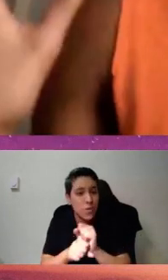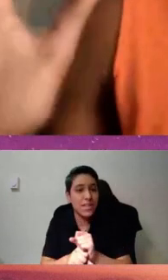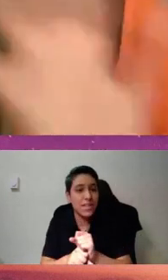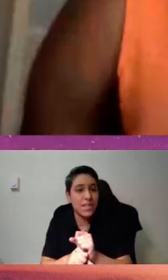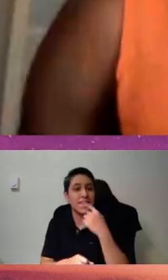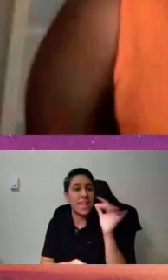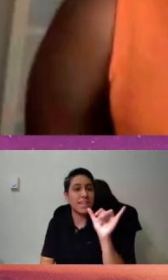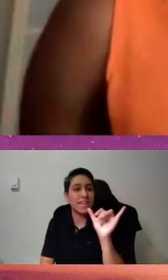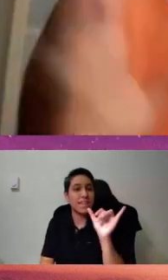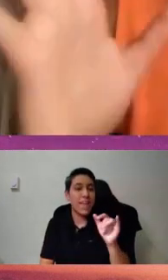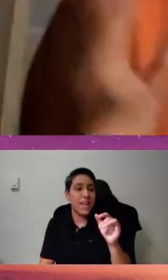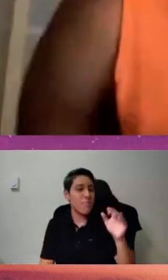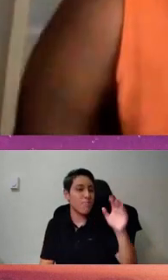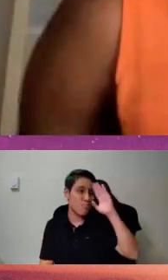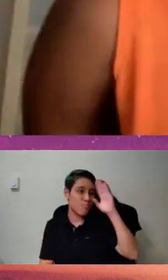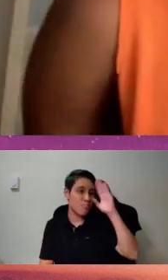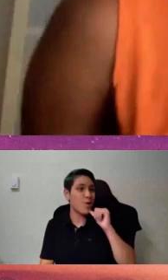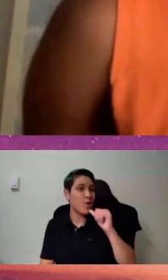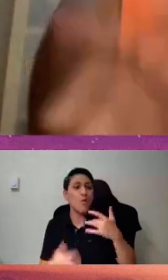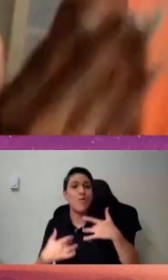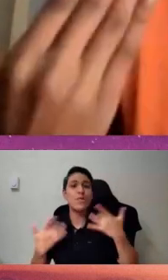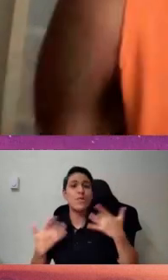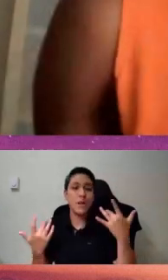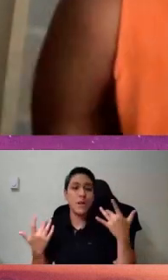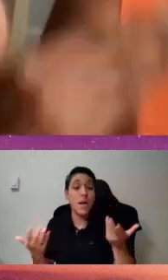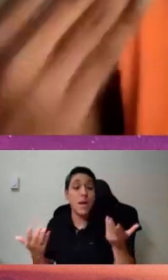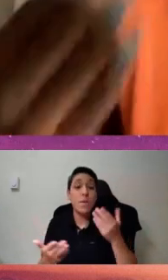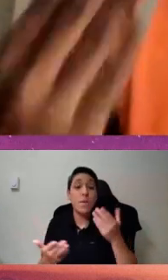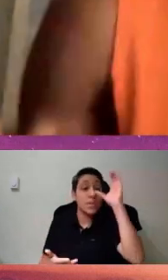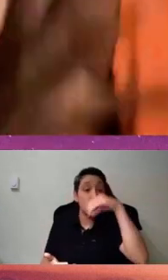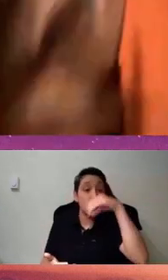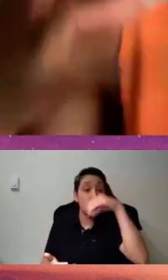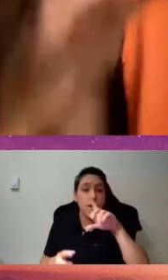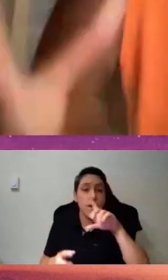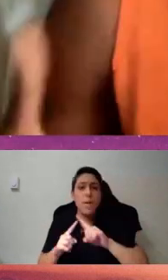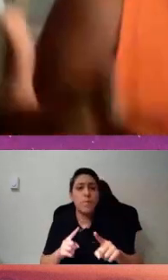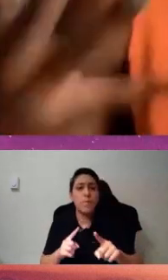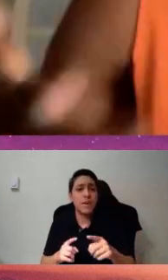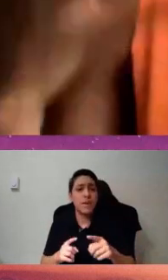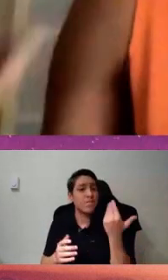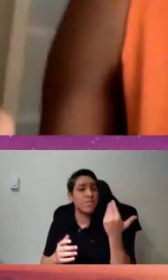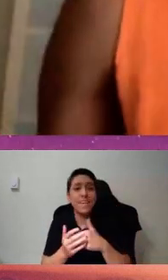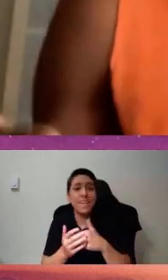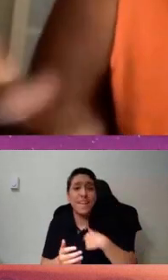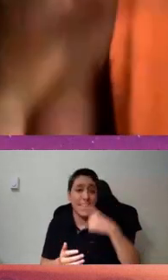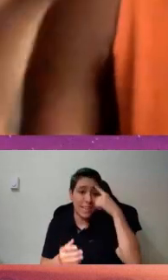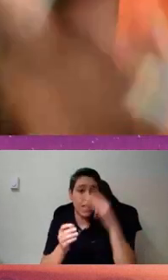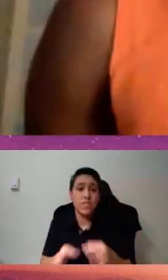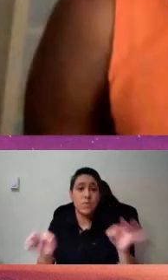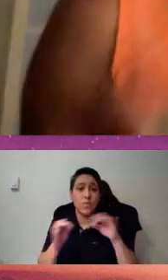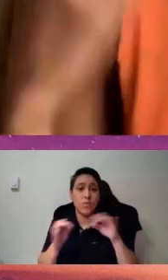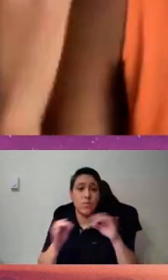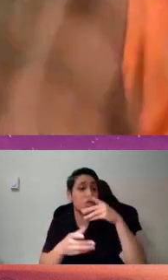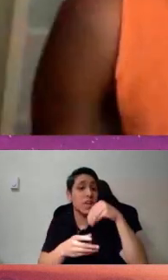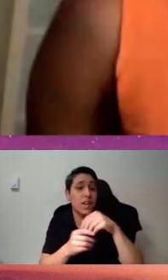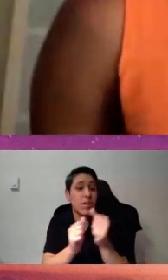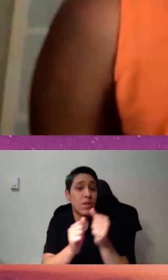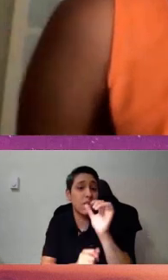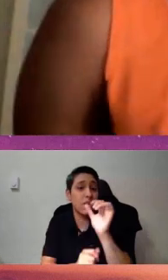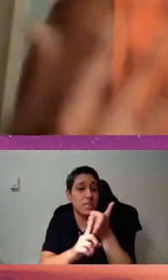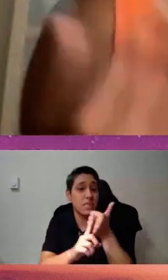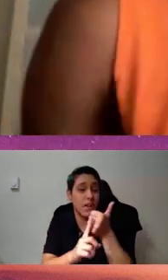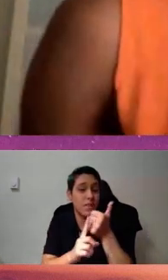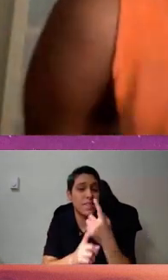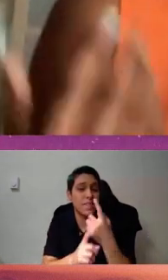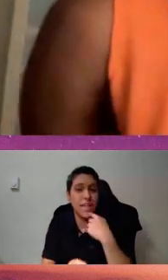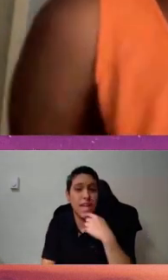seem off or whatever, or weird, but like literally check in with yourself and talk to yourself in real time as if you would with someone else, and like check in with yourself